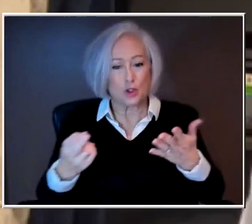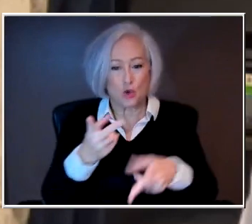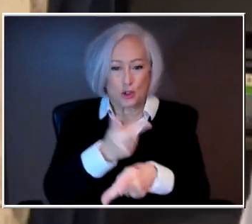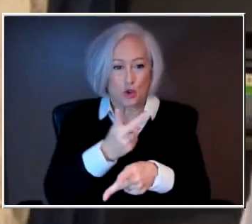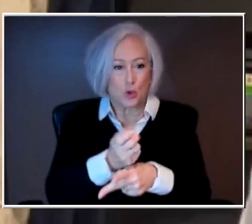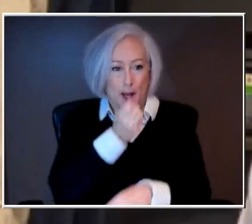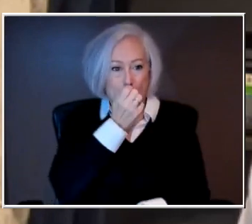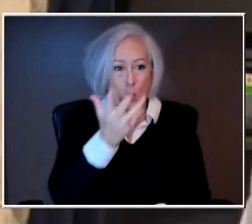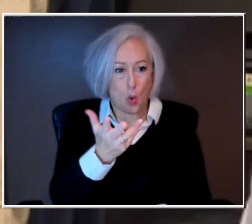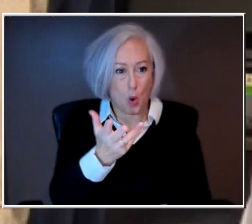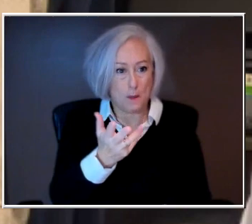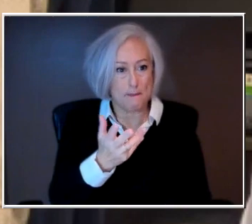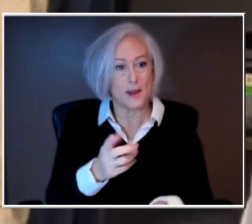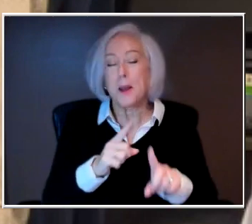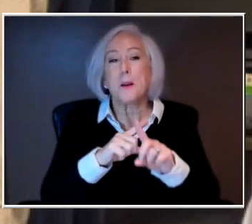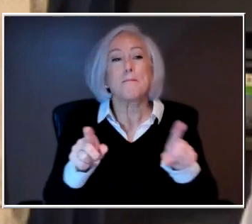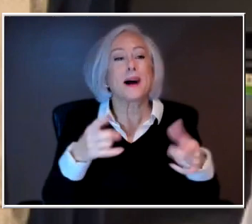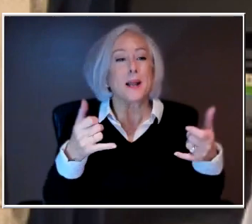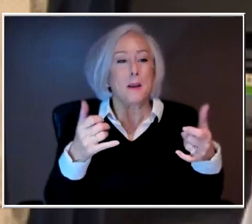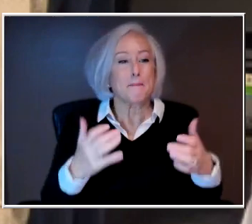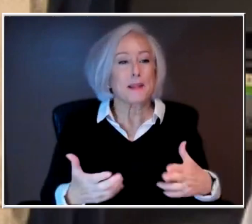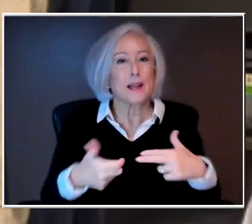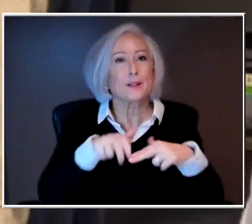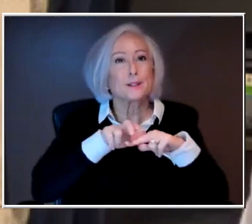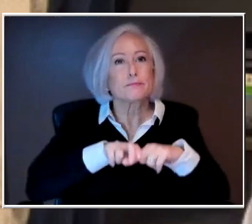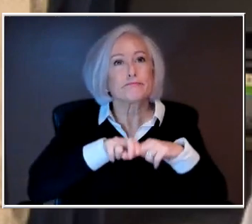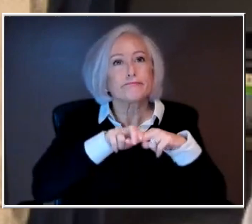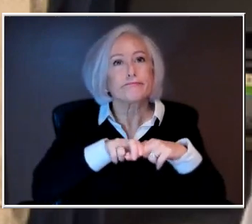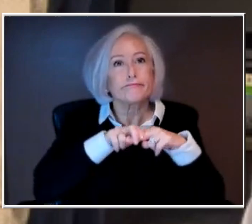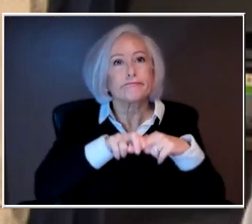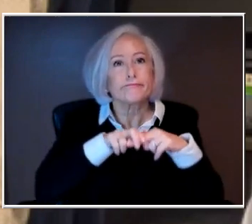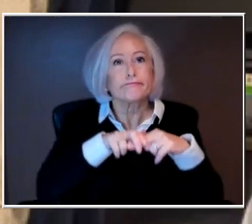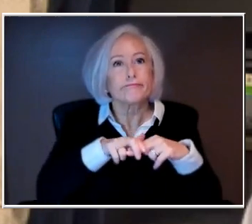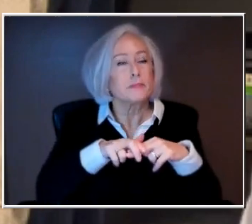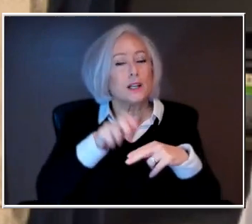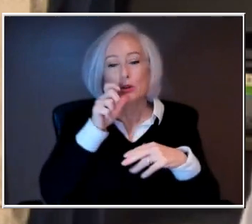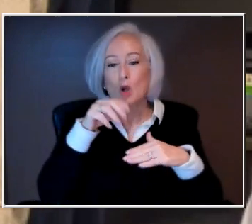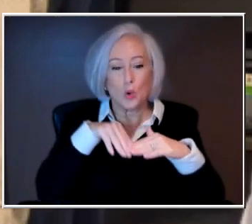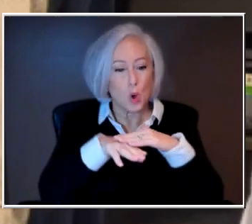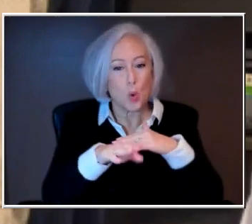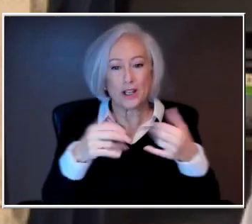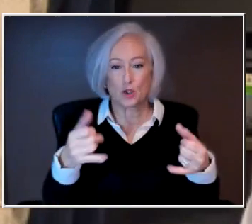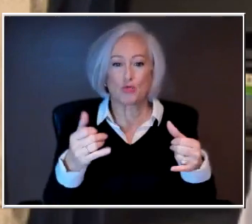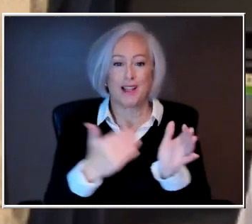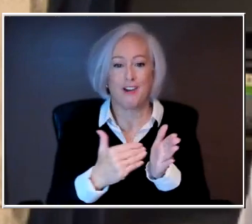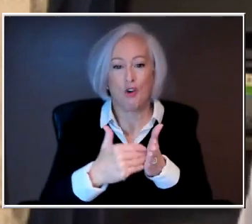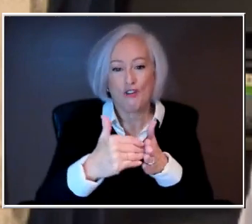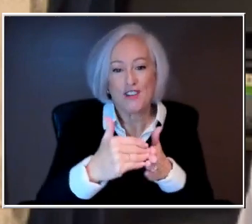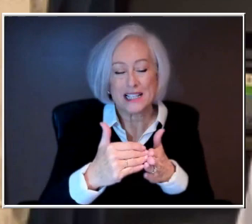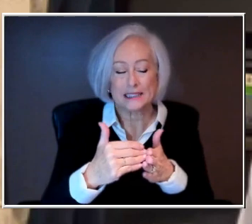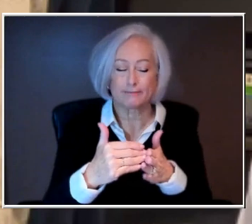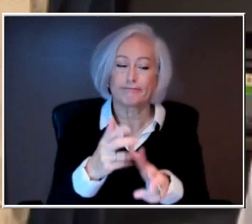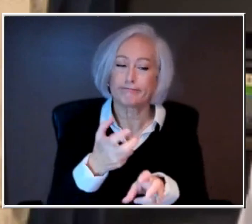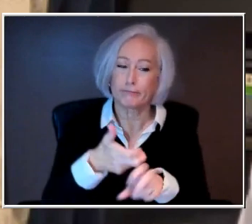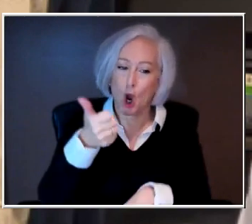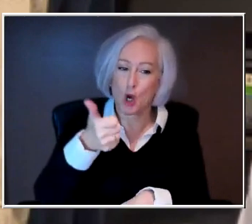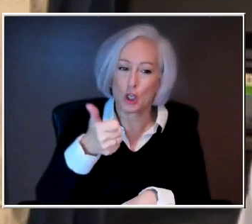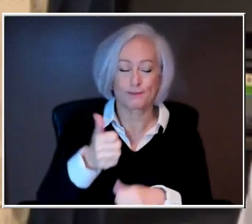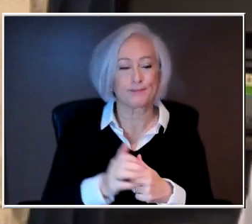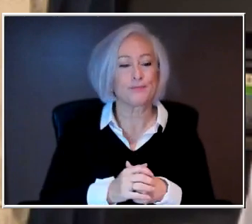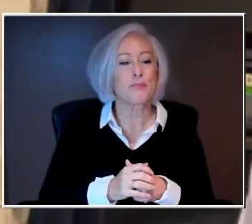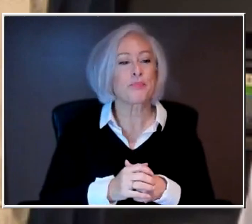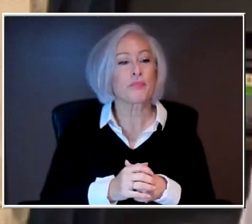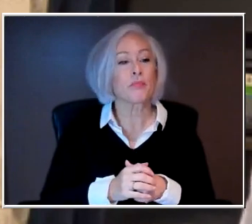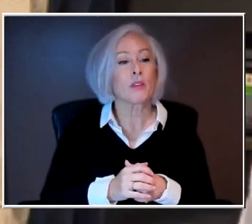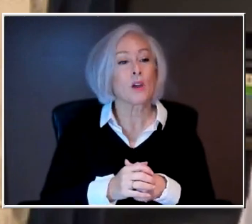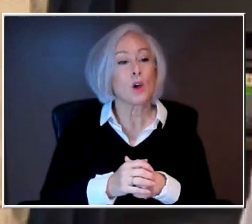players that don't play as much. For the backup players that just go in once in a while on special teams, makes it harder. But with all these things